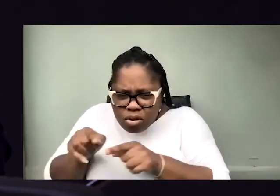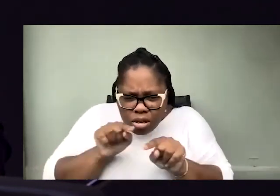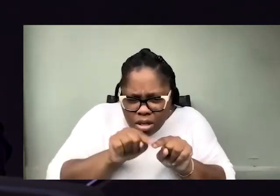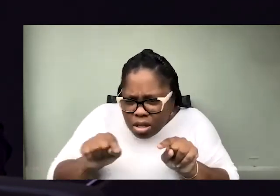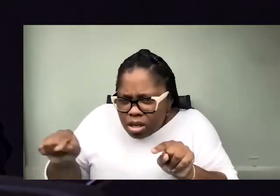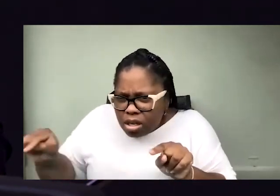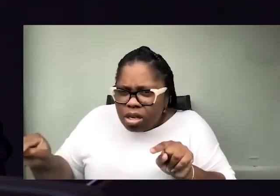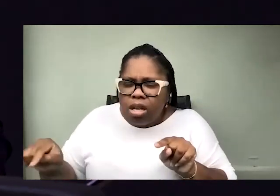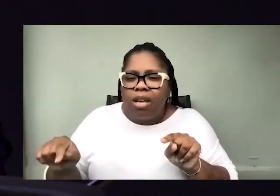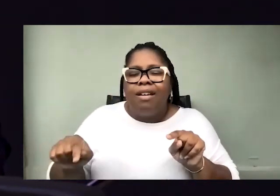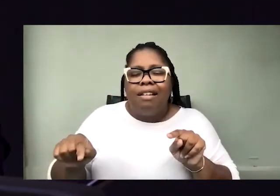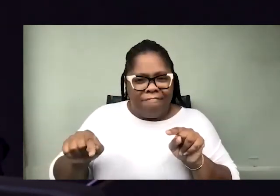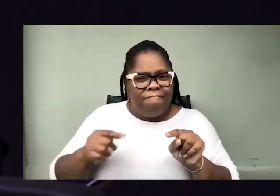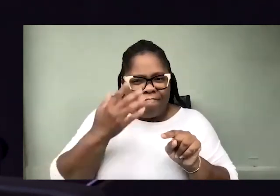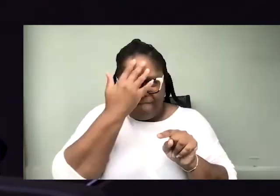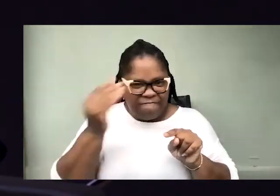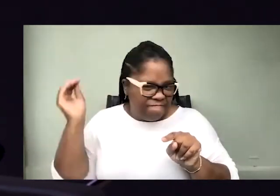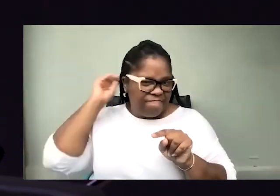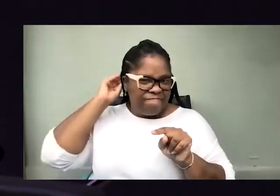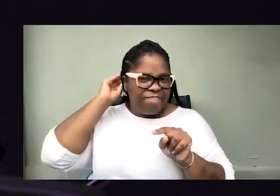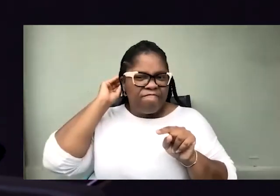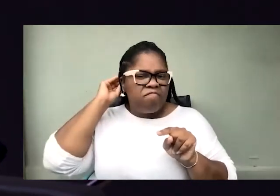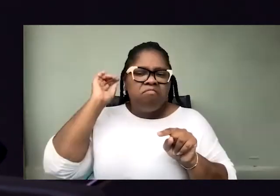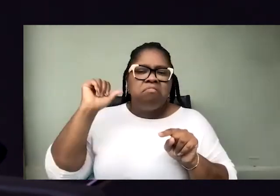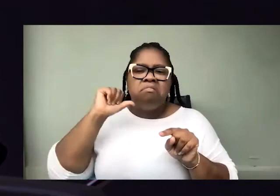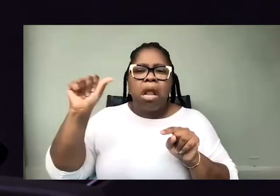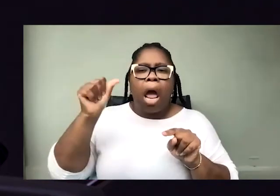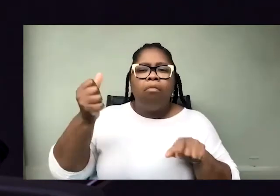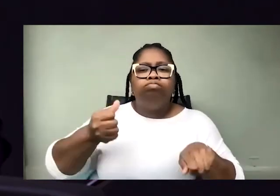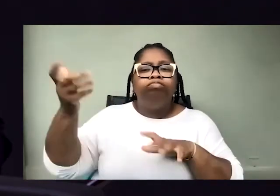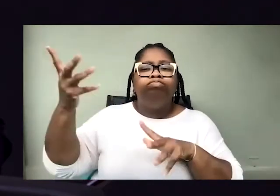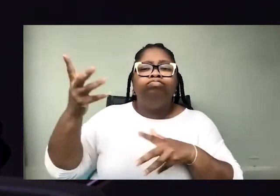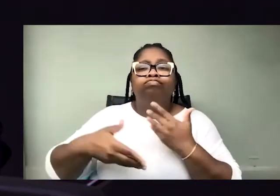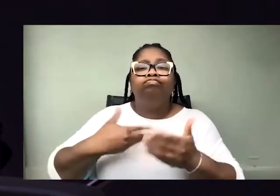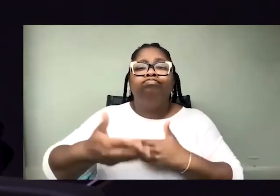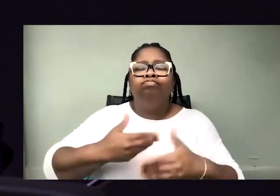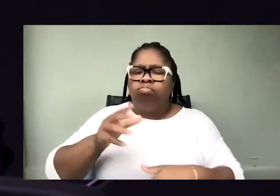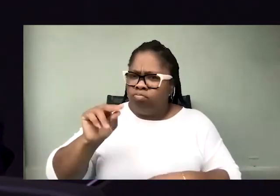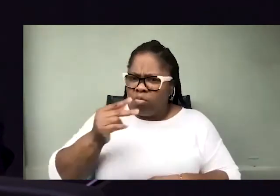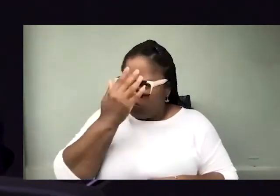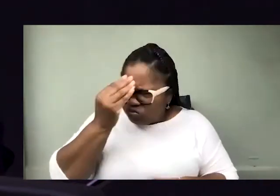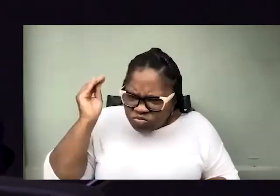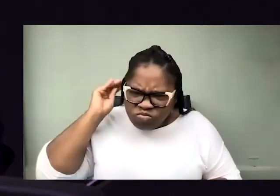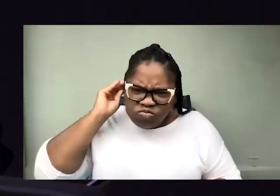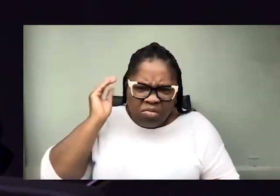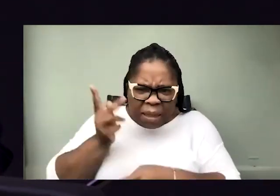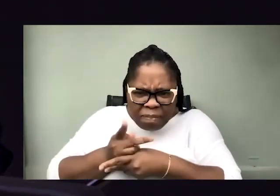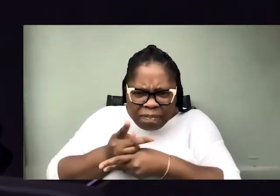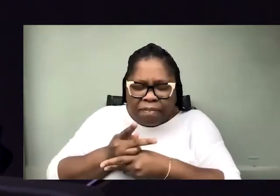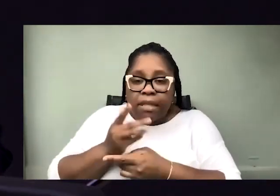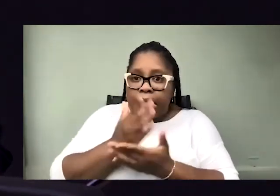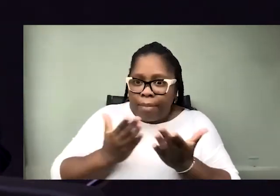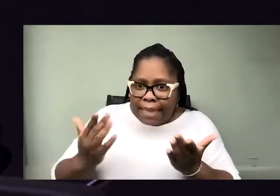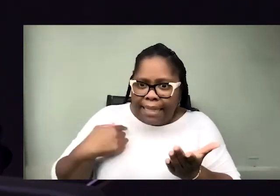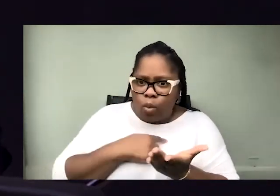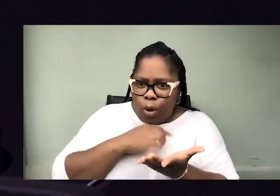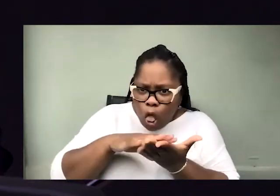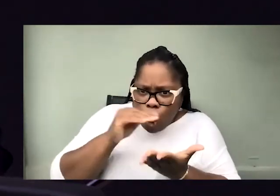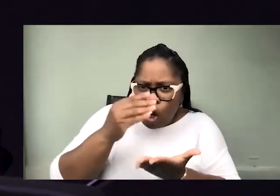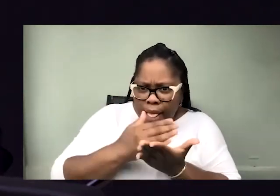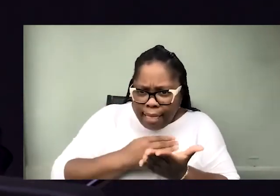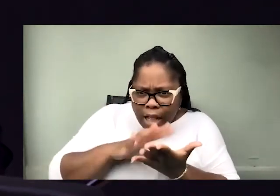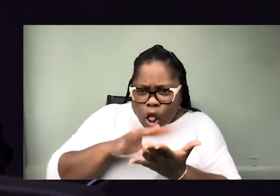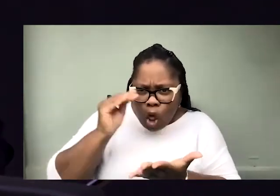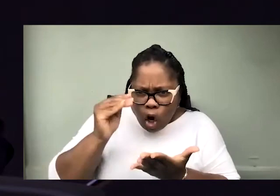those lessons learned long after COVID, that some of the things that went well and the lessons that we learned, we want to hold